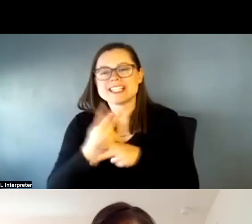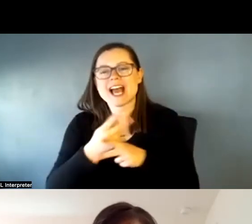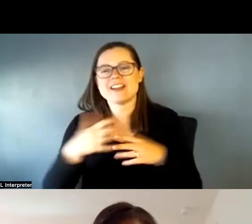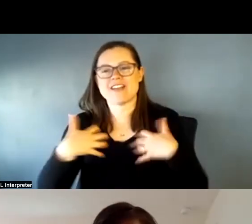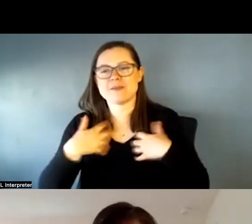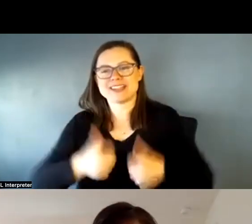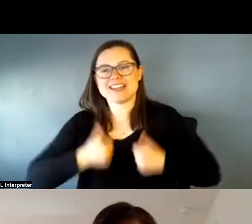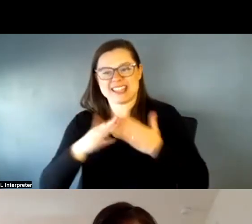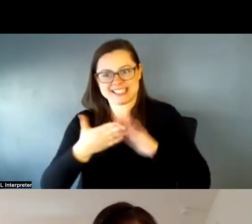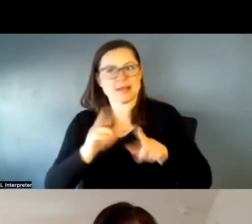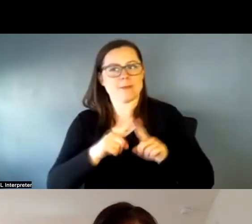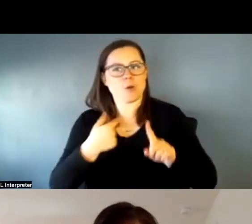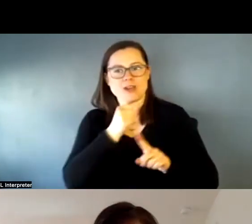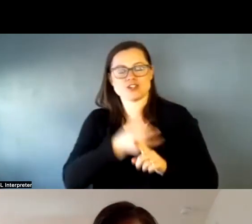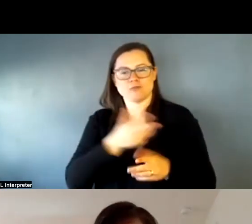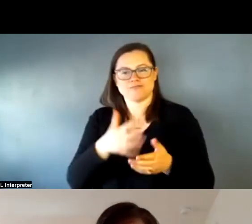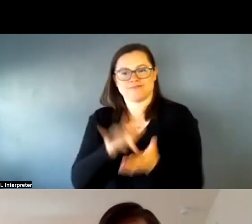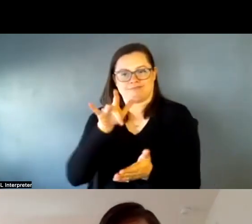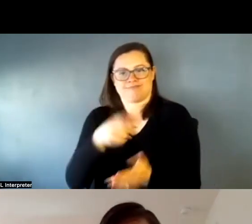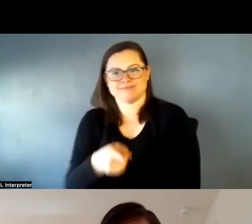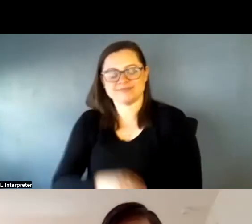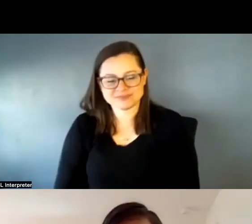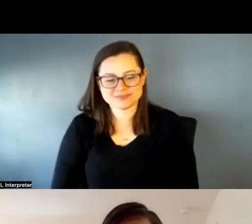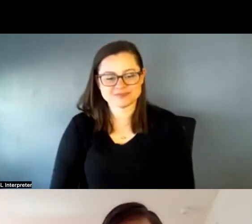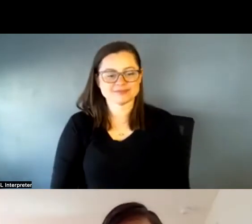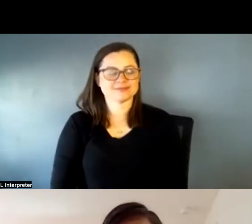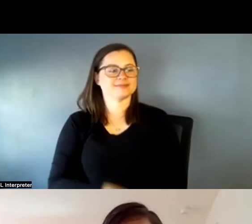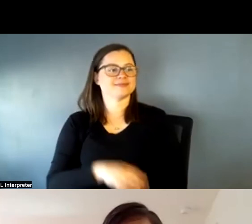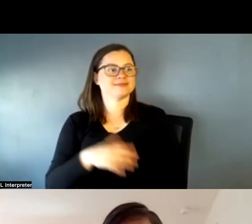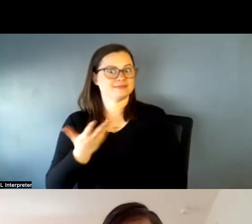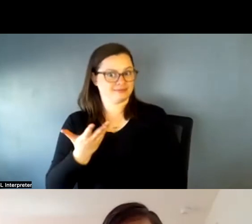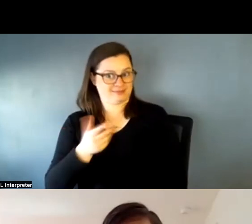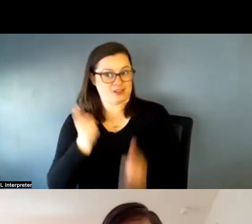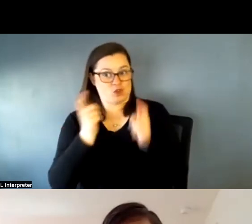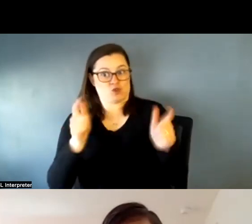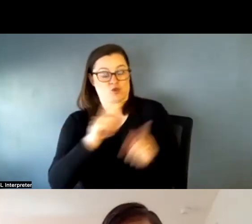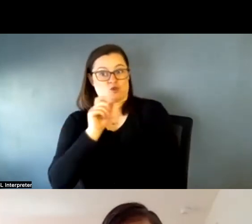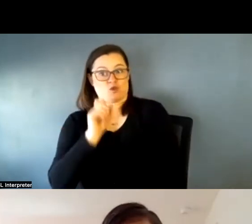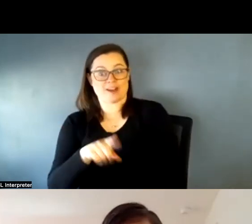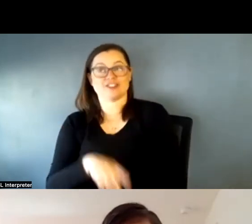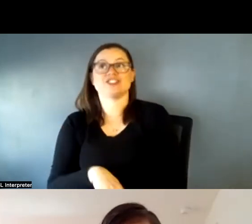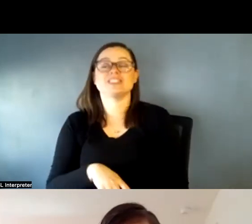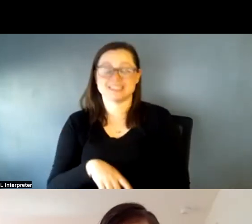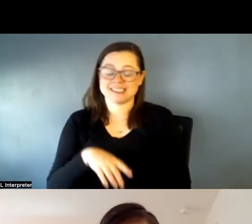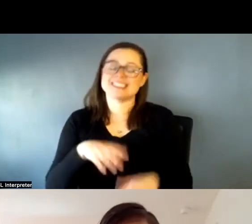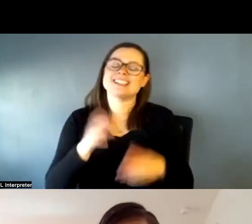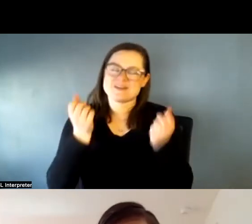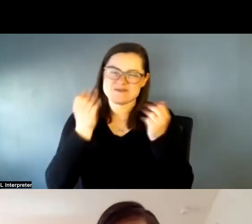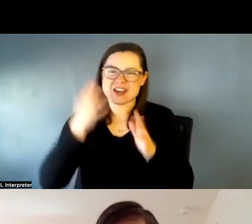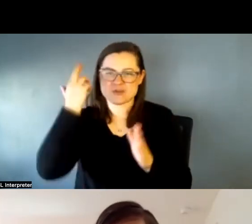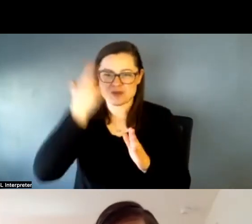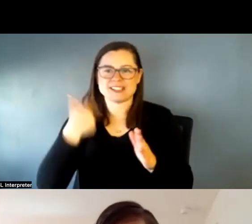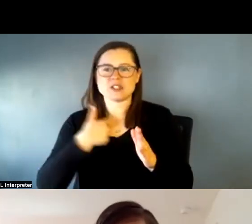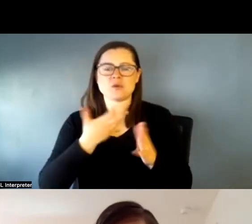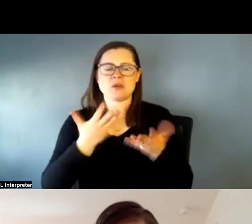that's a huge question. I think, I think there's reasons not to want some animals here, but I think it's important to remember that